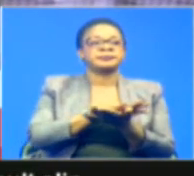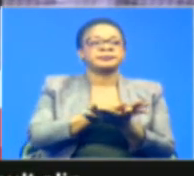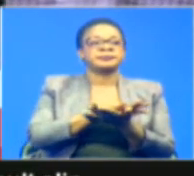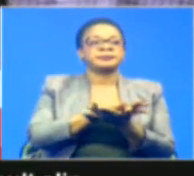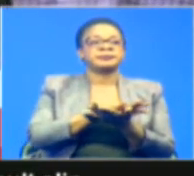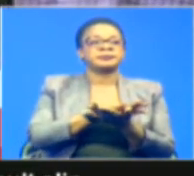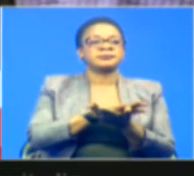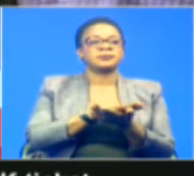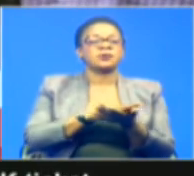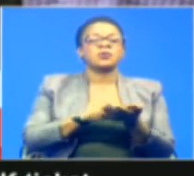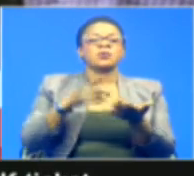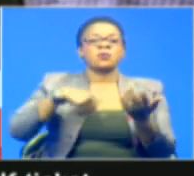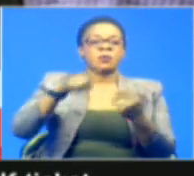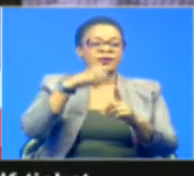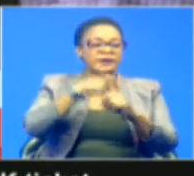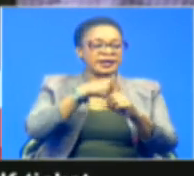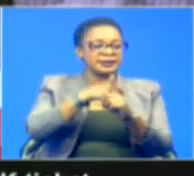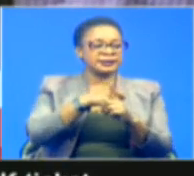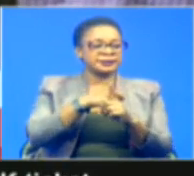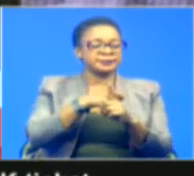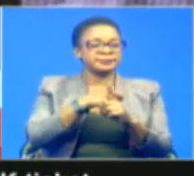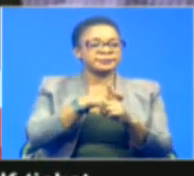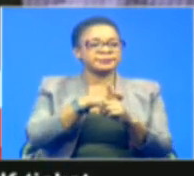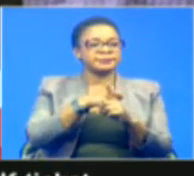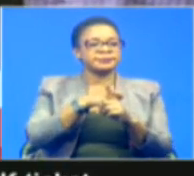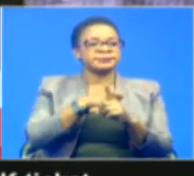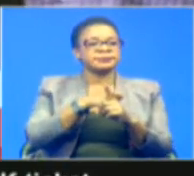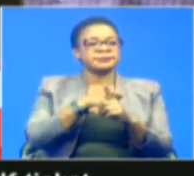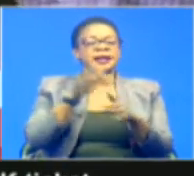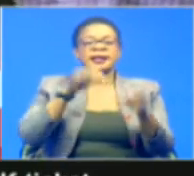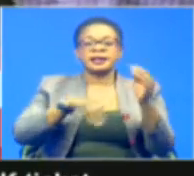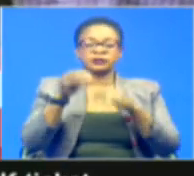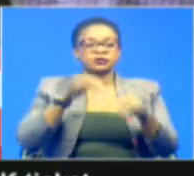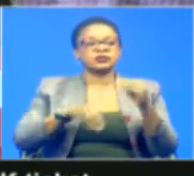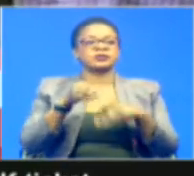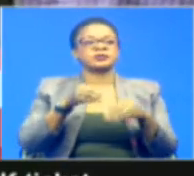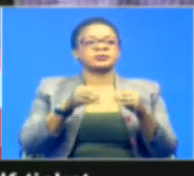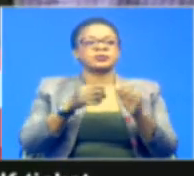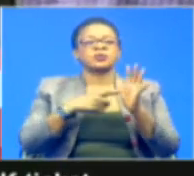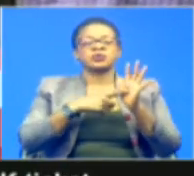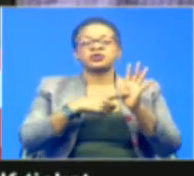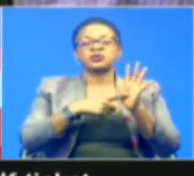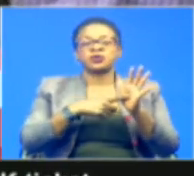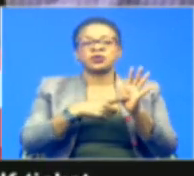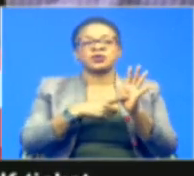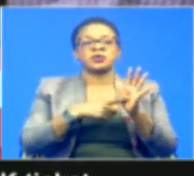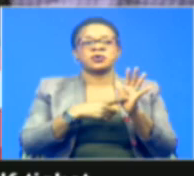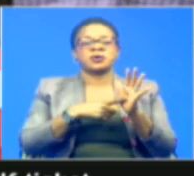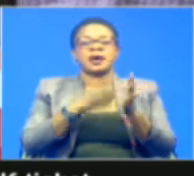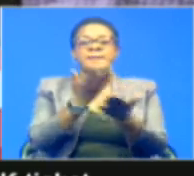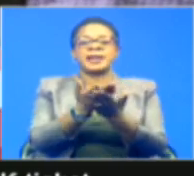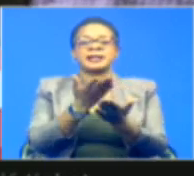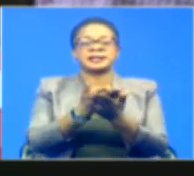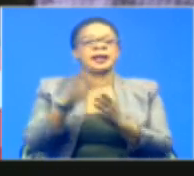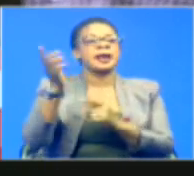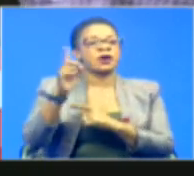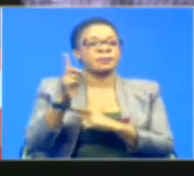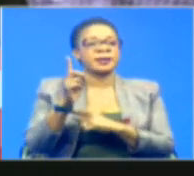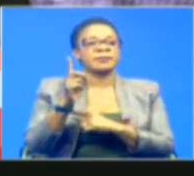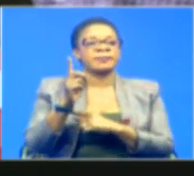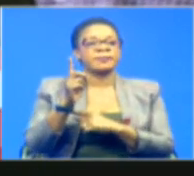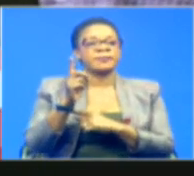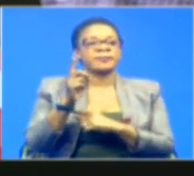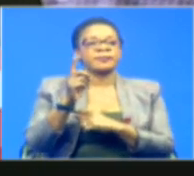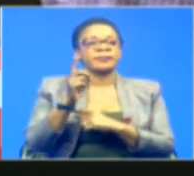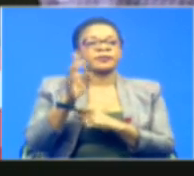elections, which actually showed an unprecedented appeals in Nairobi out